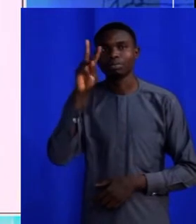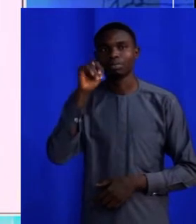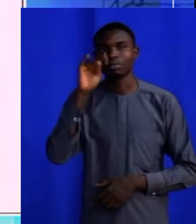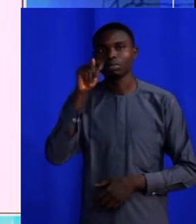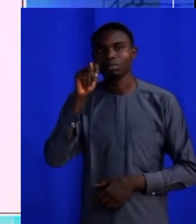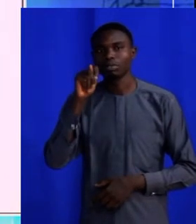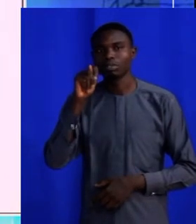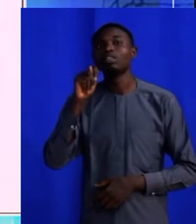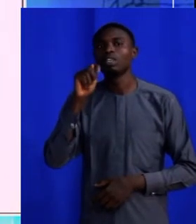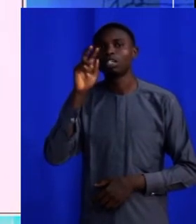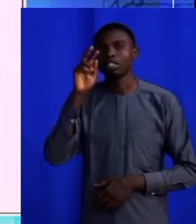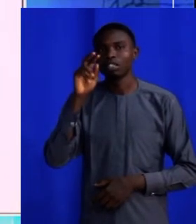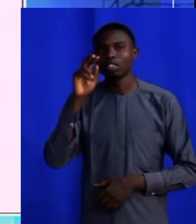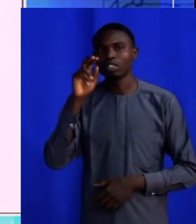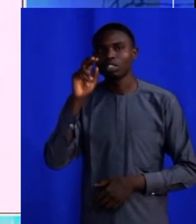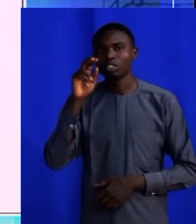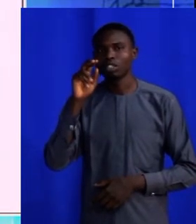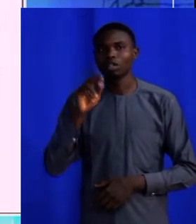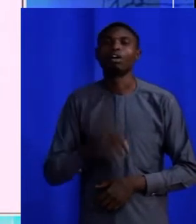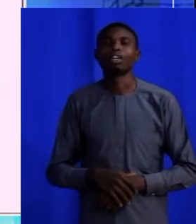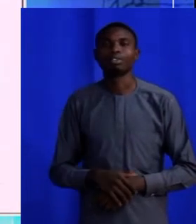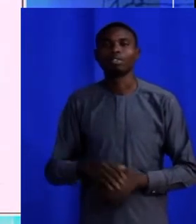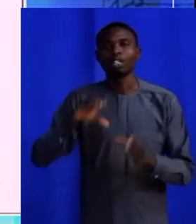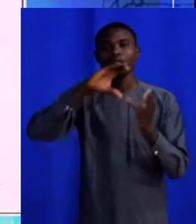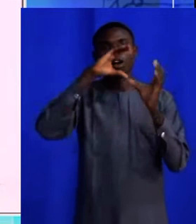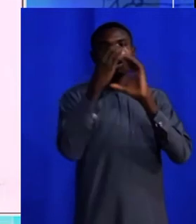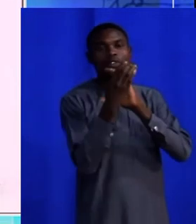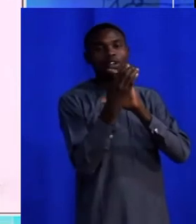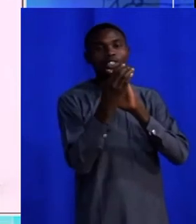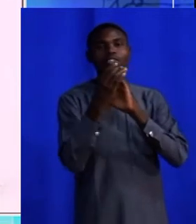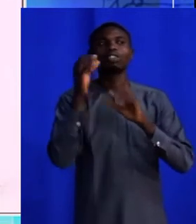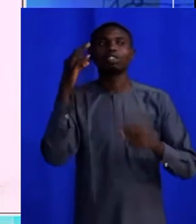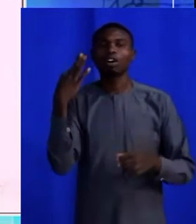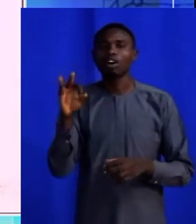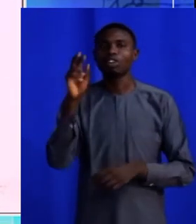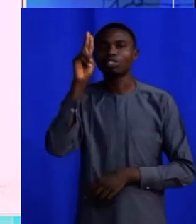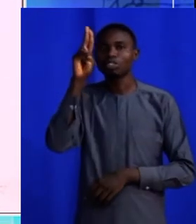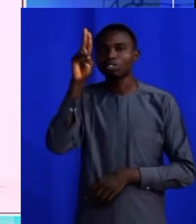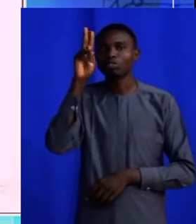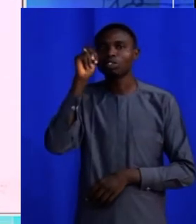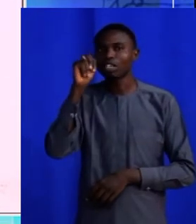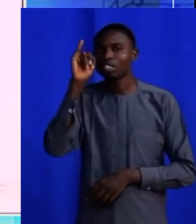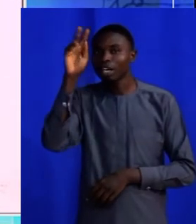Yes? The uses of farm animals? Yes, we said.